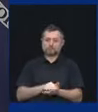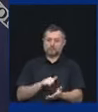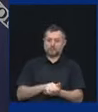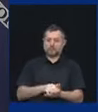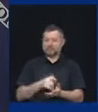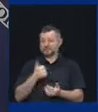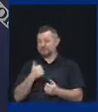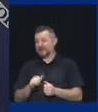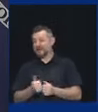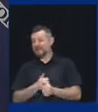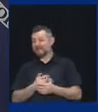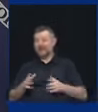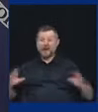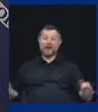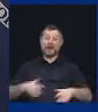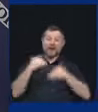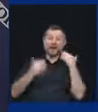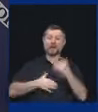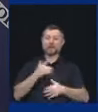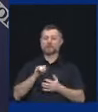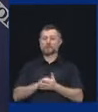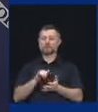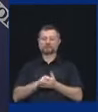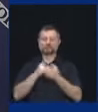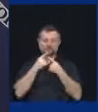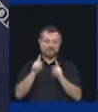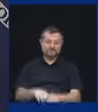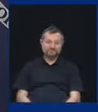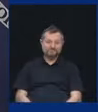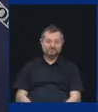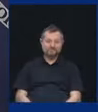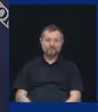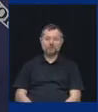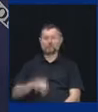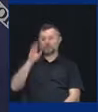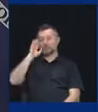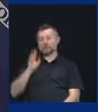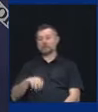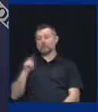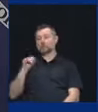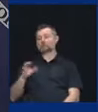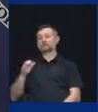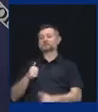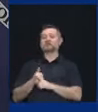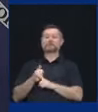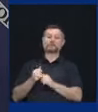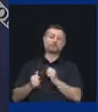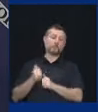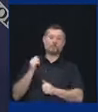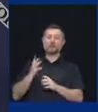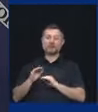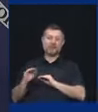up doing nothing. I understand in New York City, everything is important. Education is important, and the environment is important, and the economy